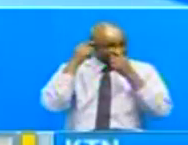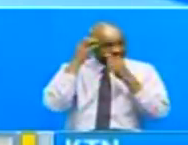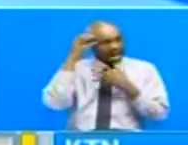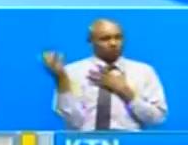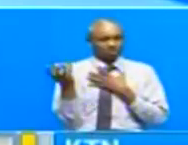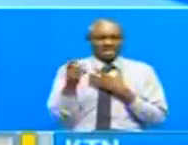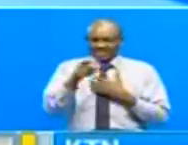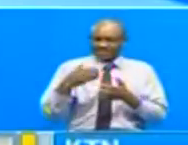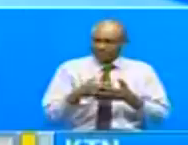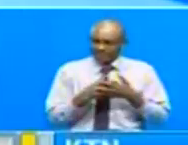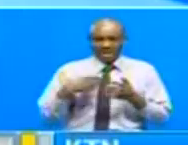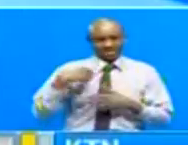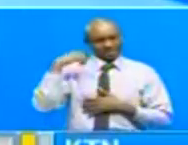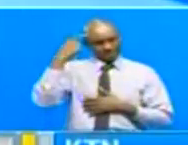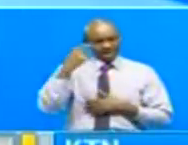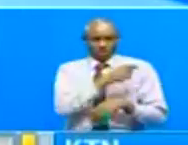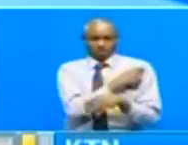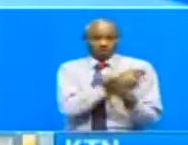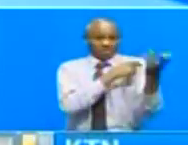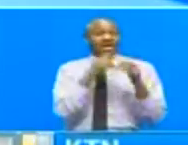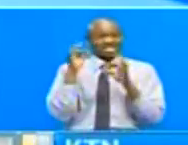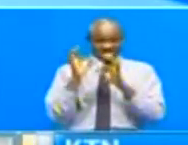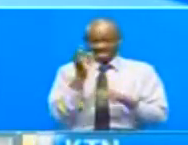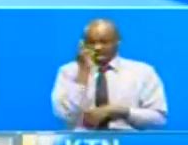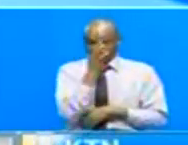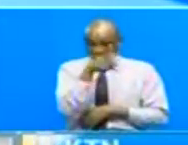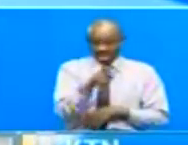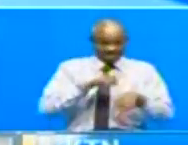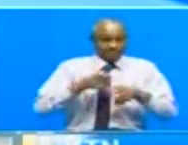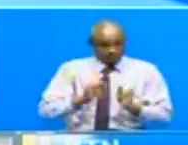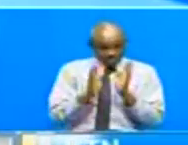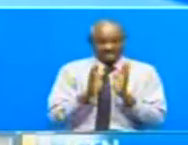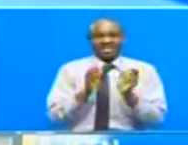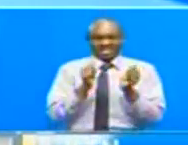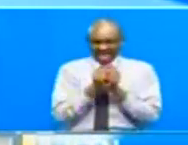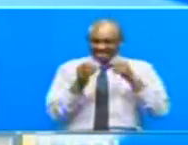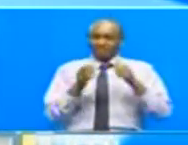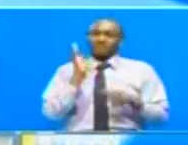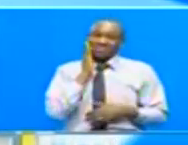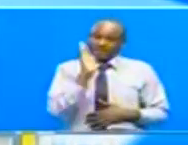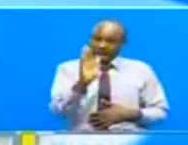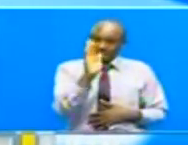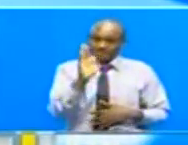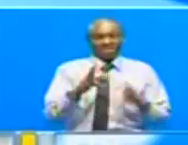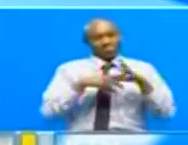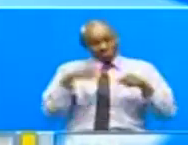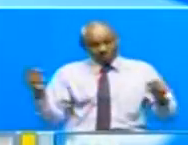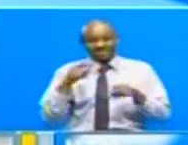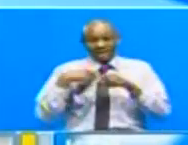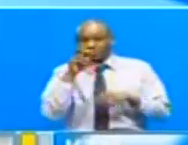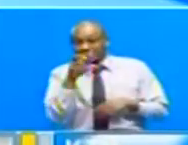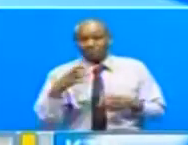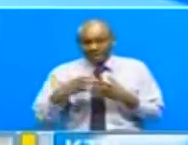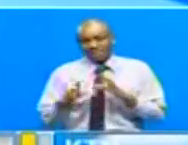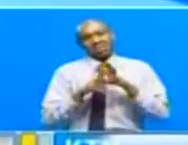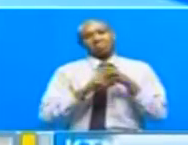baby has been living at the Madare Hospital in Nyeri since birth, since his 19-year-old mother ran away upon learning about his